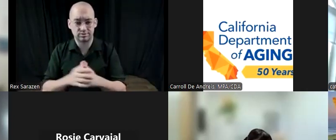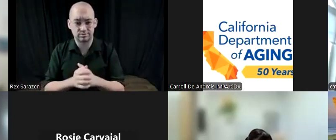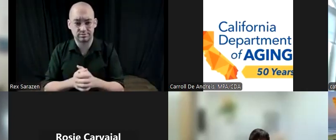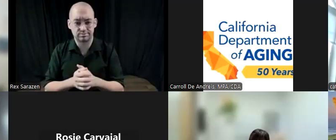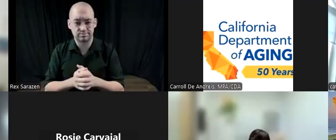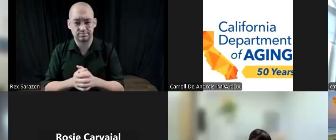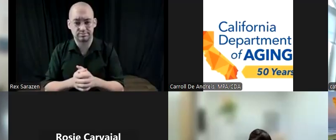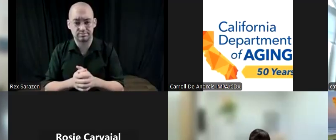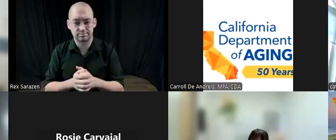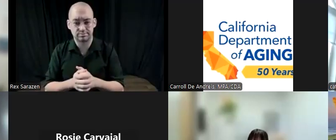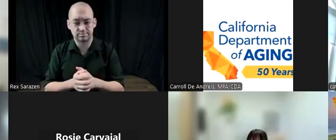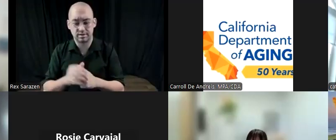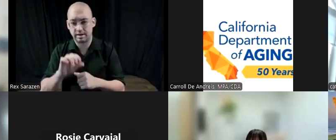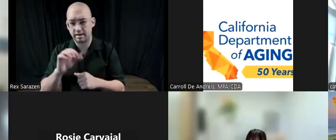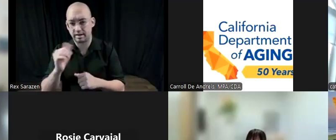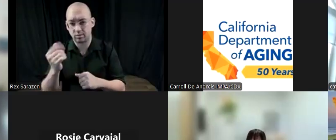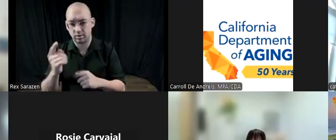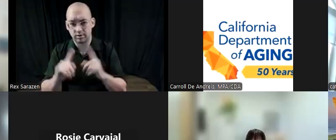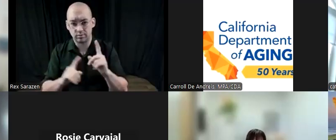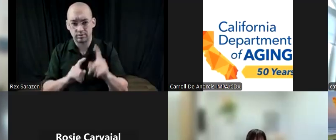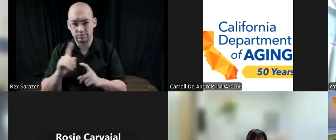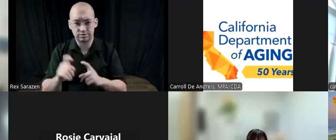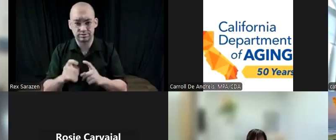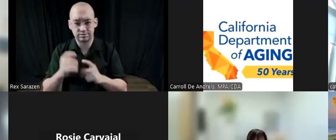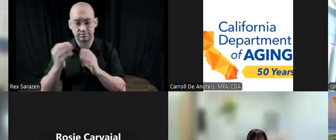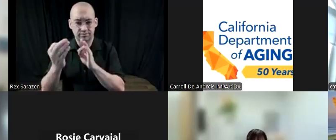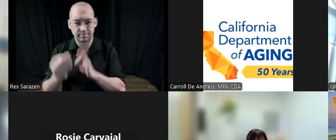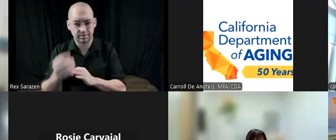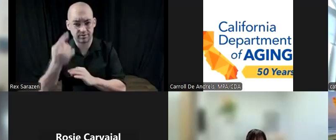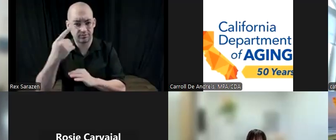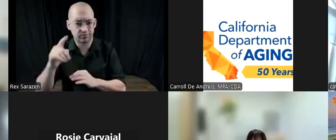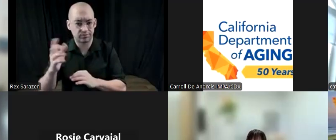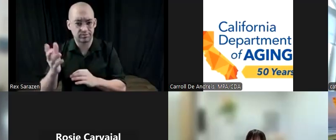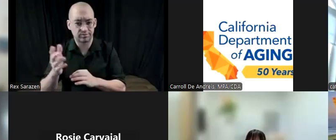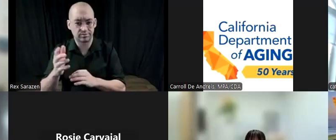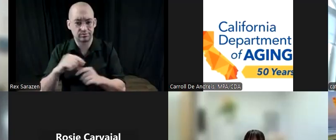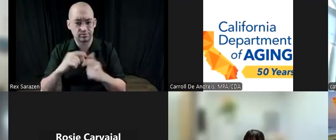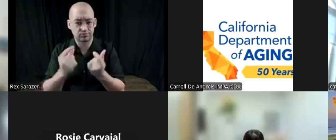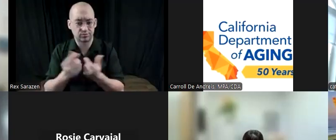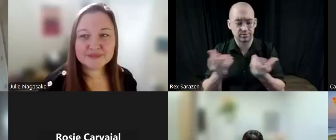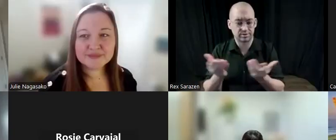So anyone, questions, feedback for our group here?